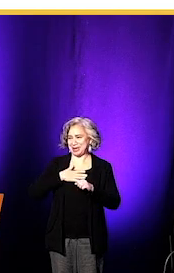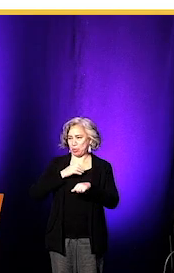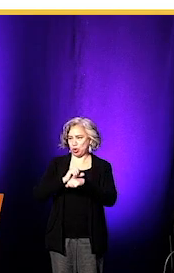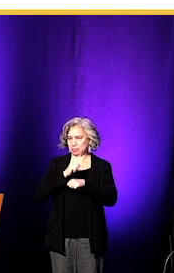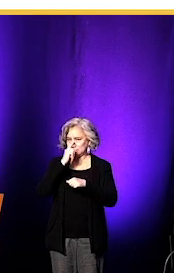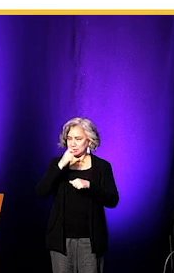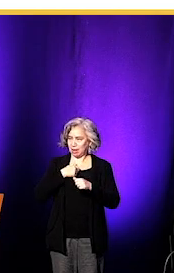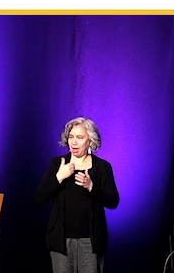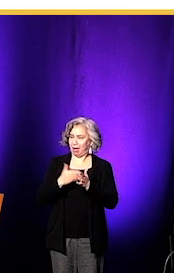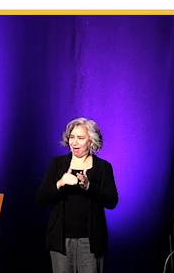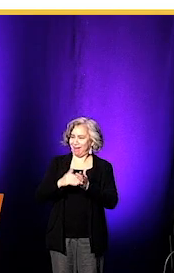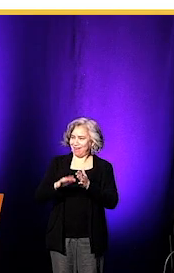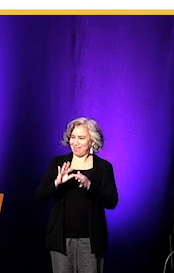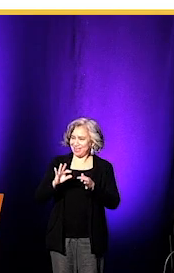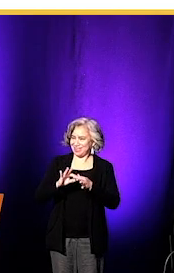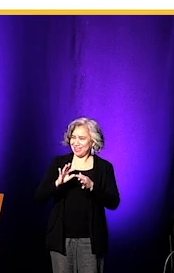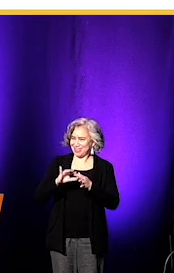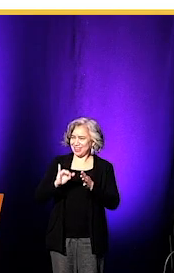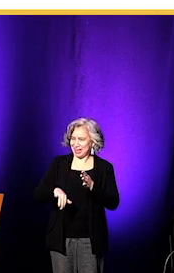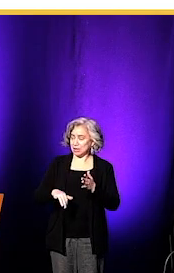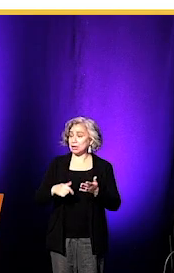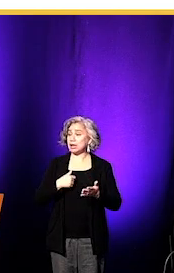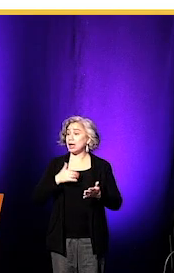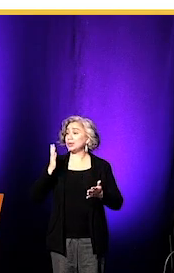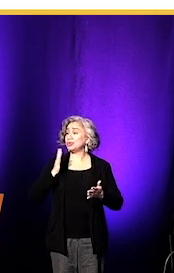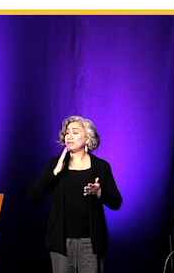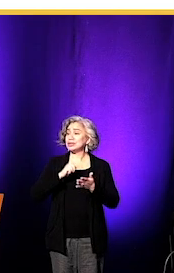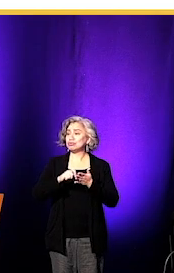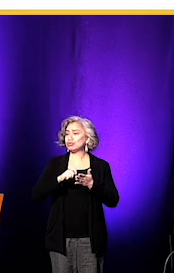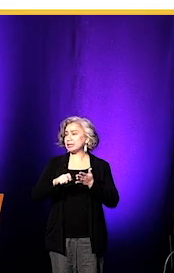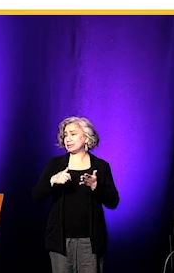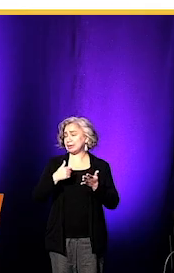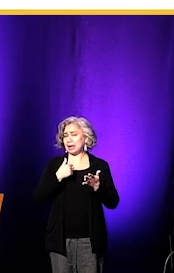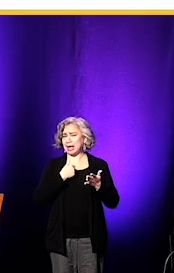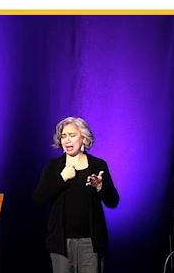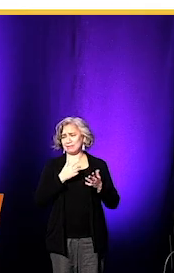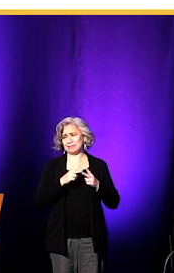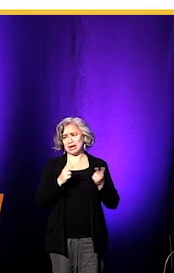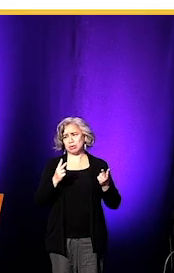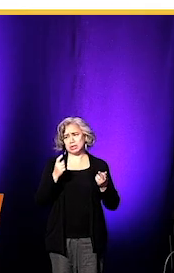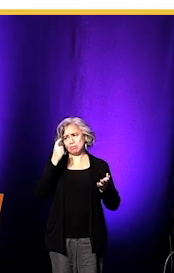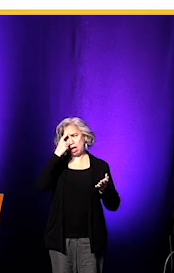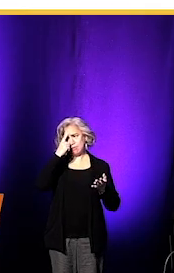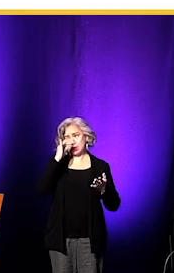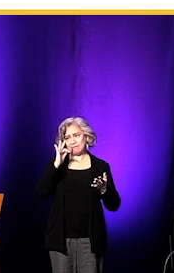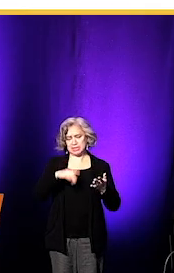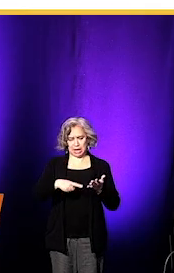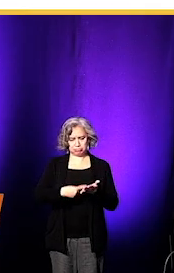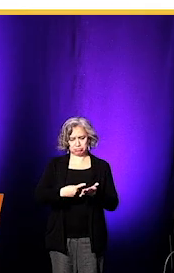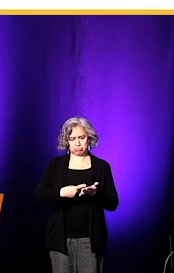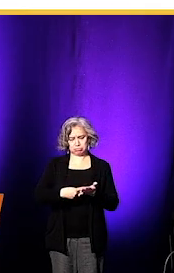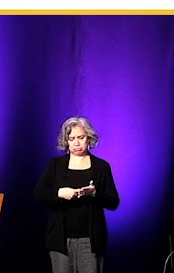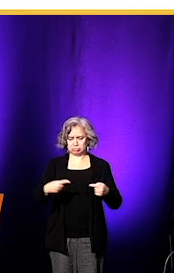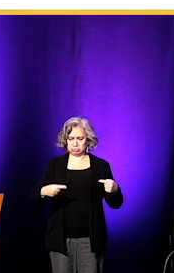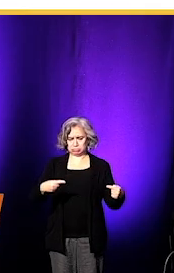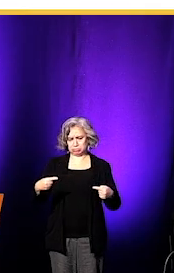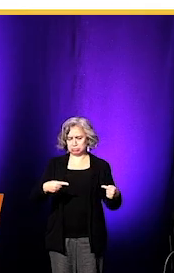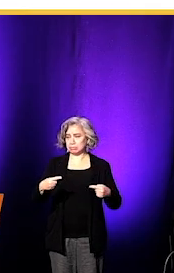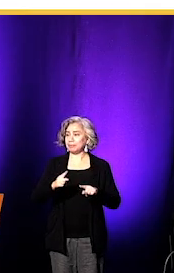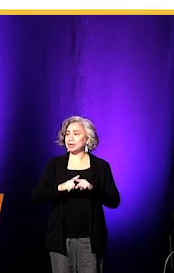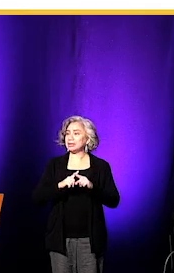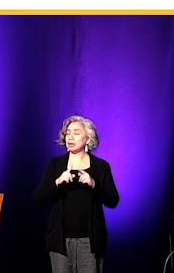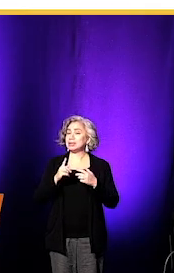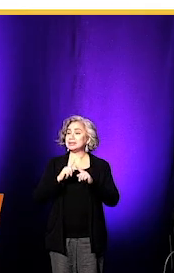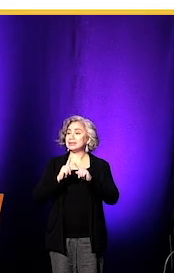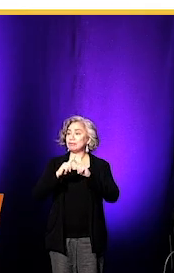I've previously written, I am very skeptical of and mindful of the debate about the limitations of existing theorizations